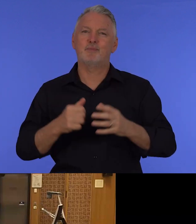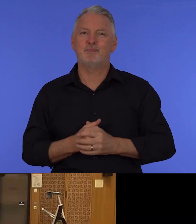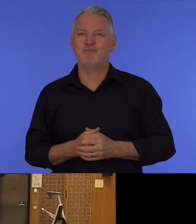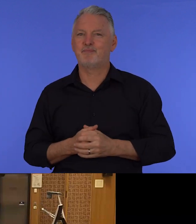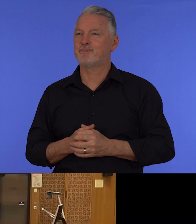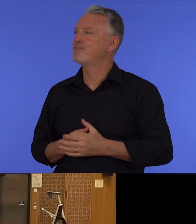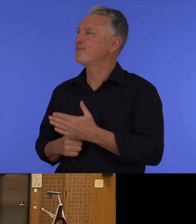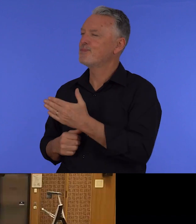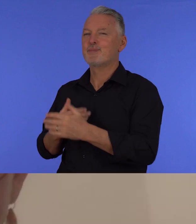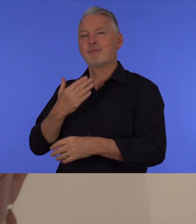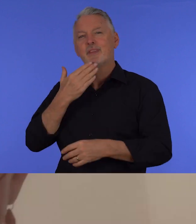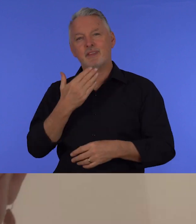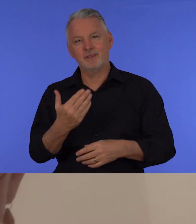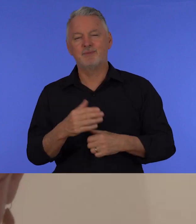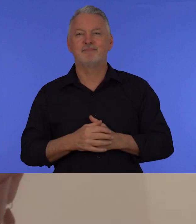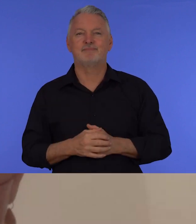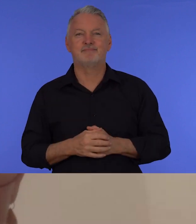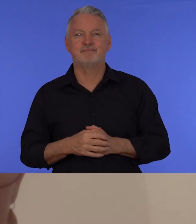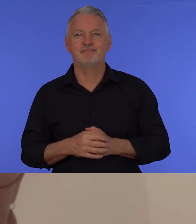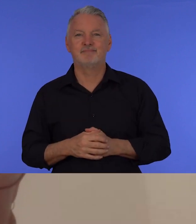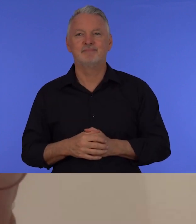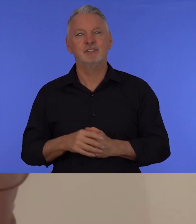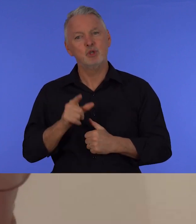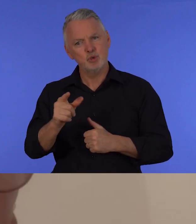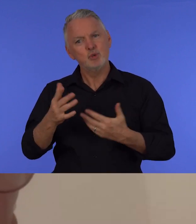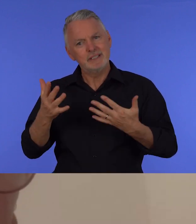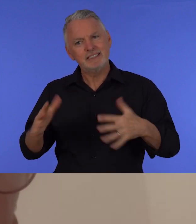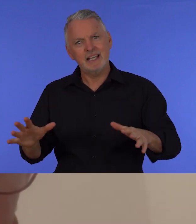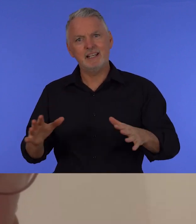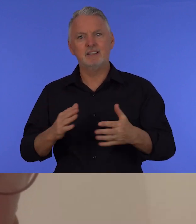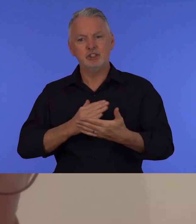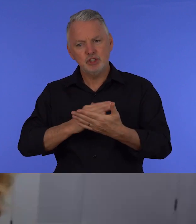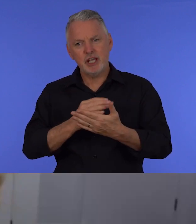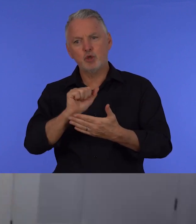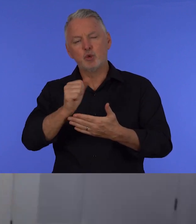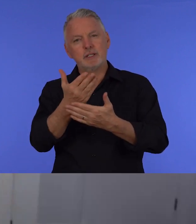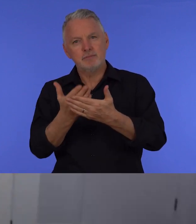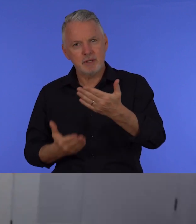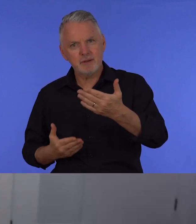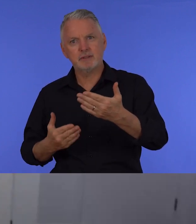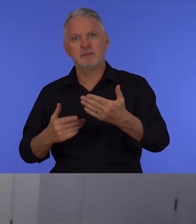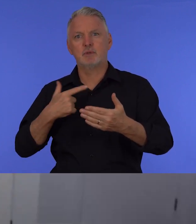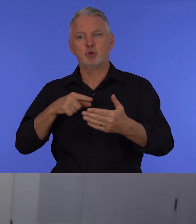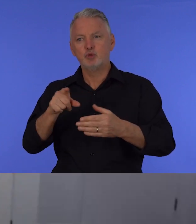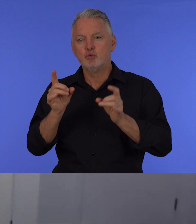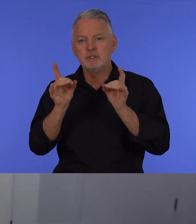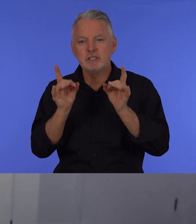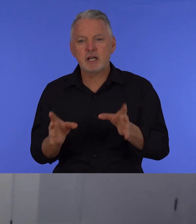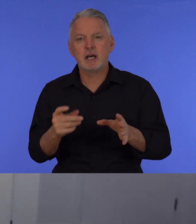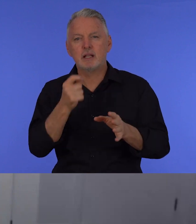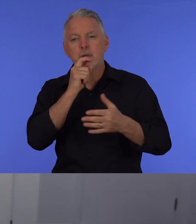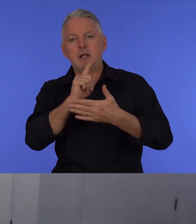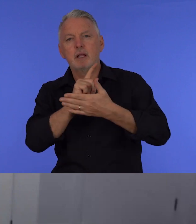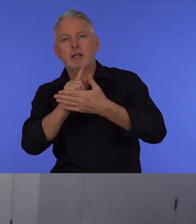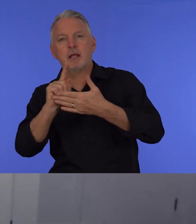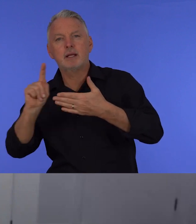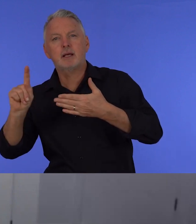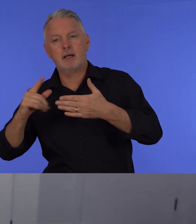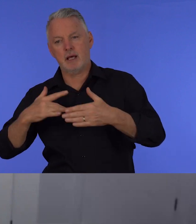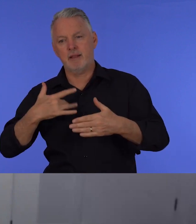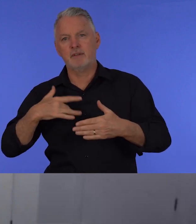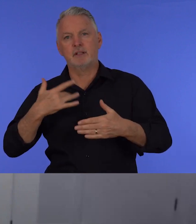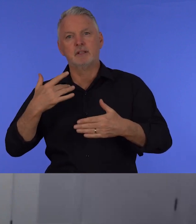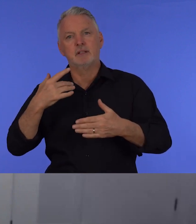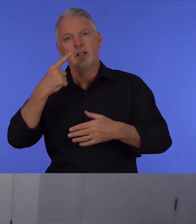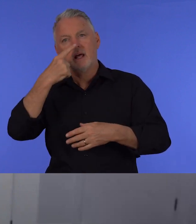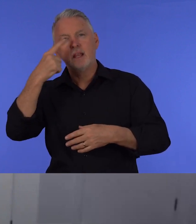area is incredible. Wonderful, thank you. And I do love that you actually have shared your experience by starting a little bit later, because it just sort